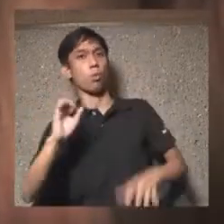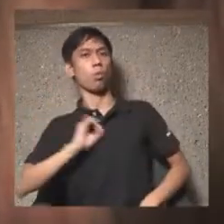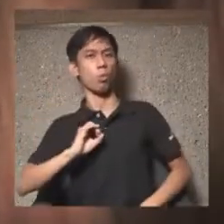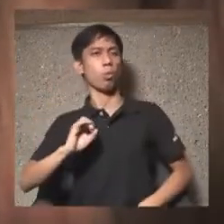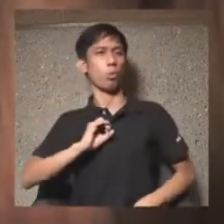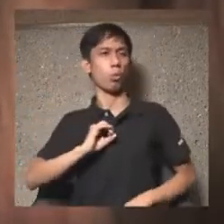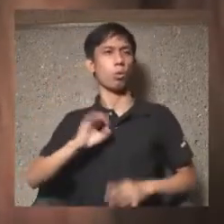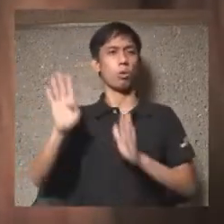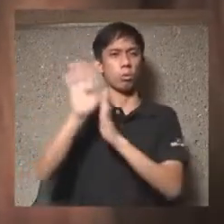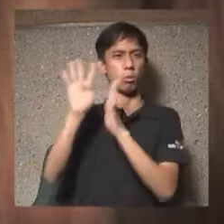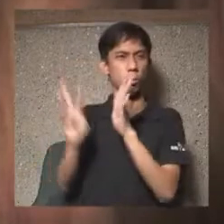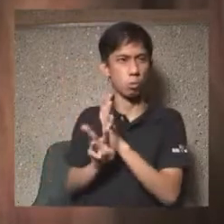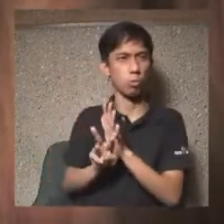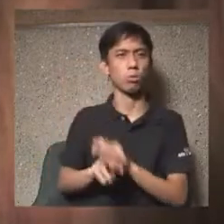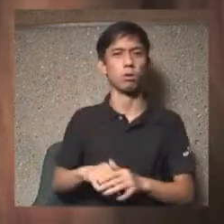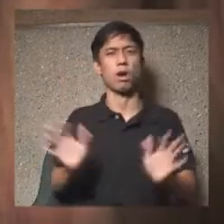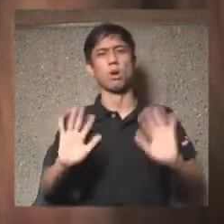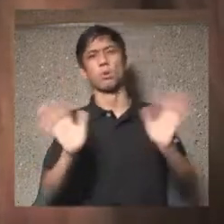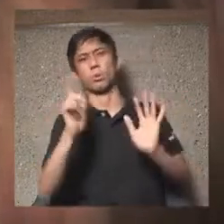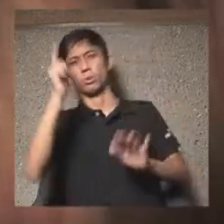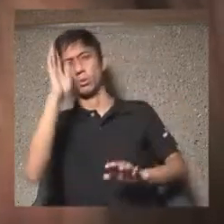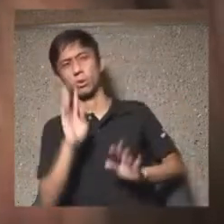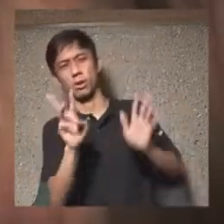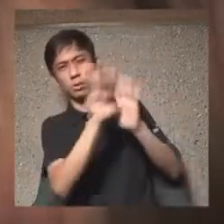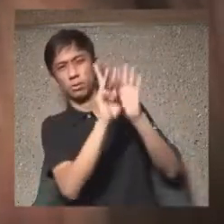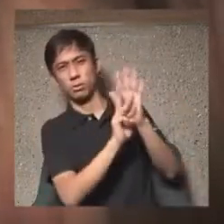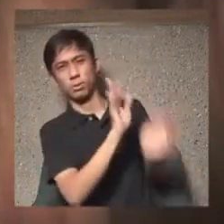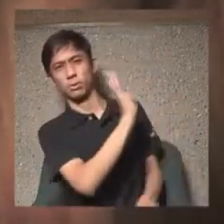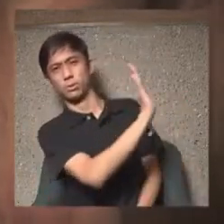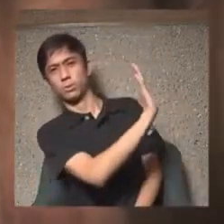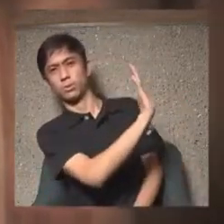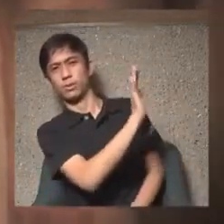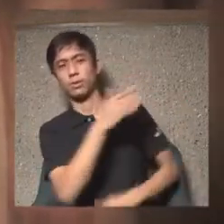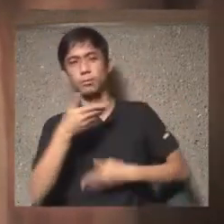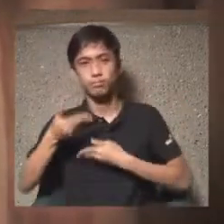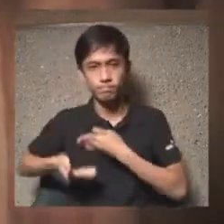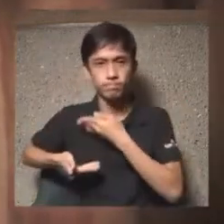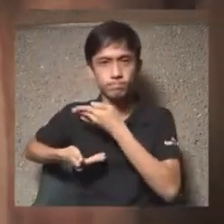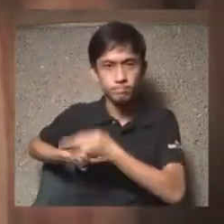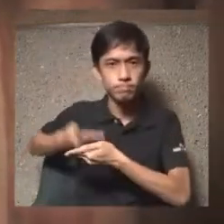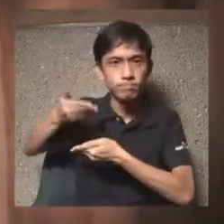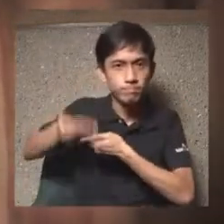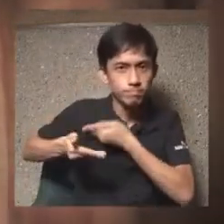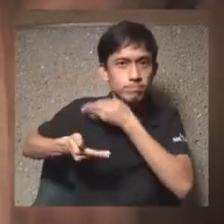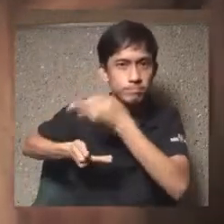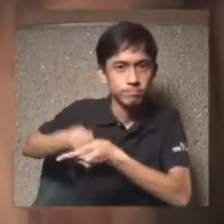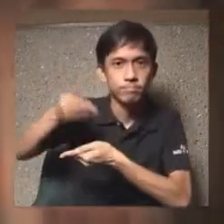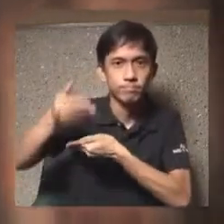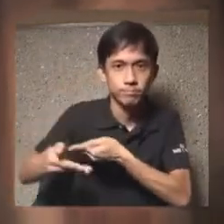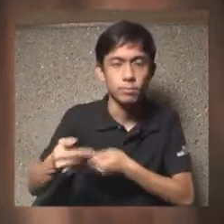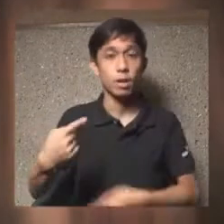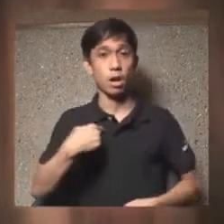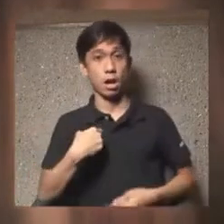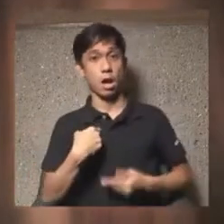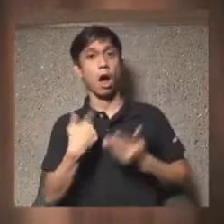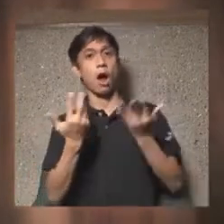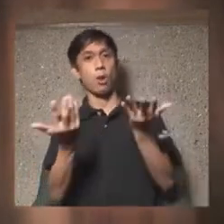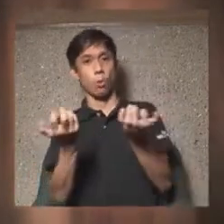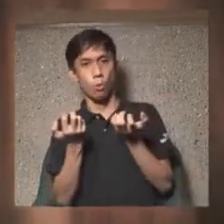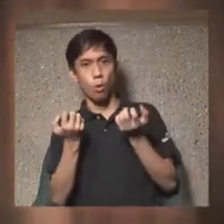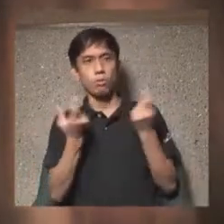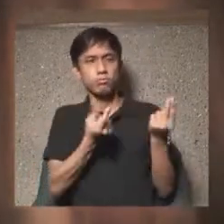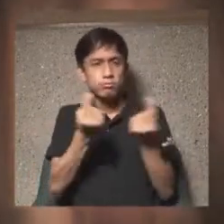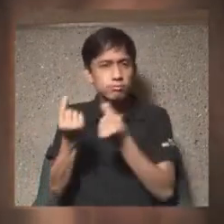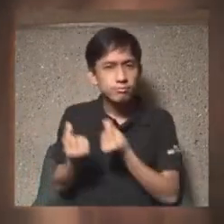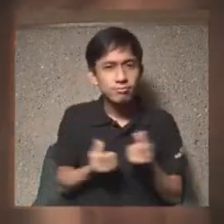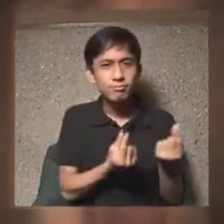having problems. And in the process, you hurt the people around you. And even you hurt yourself. Am I making